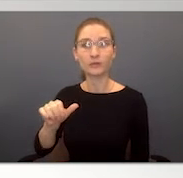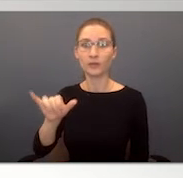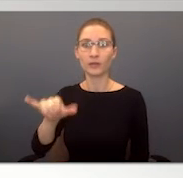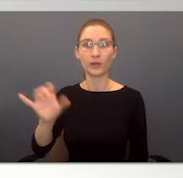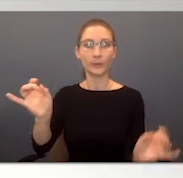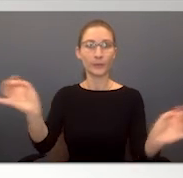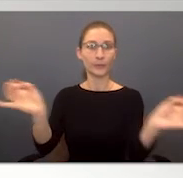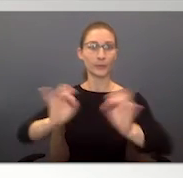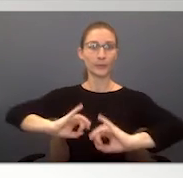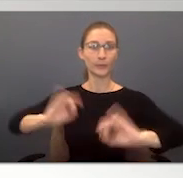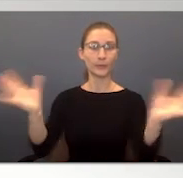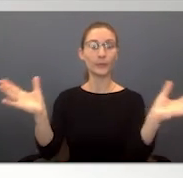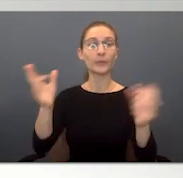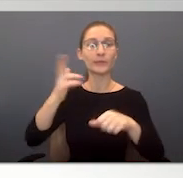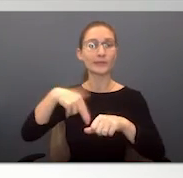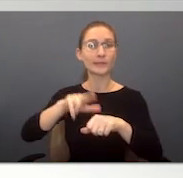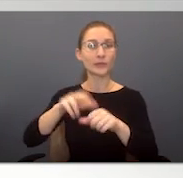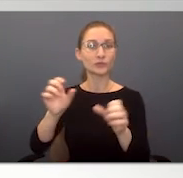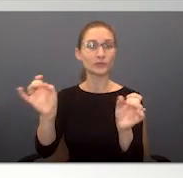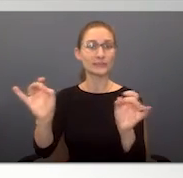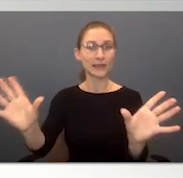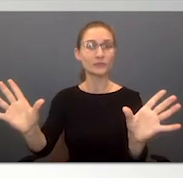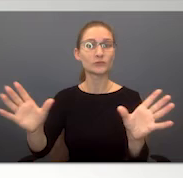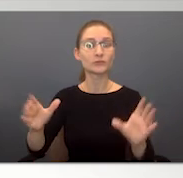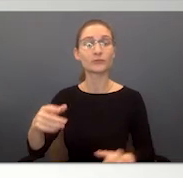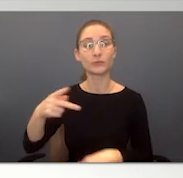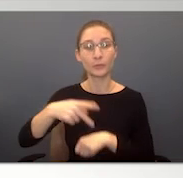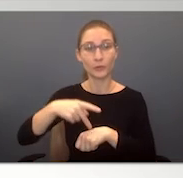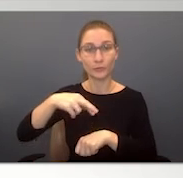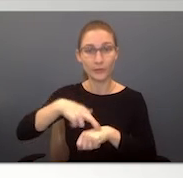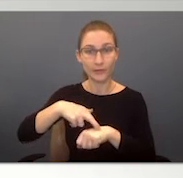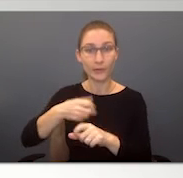the first Category 5 on record to impact the Panhandle.